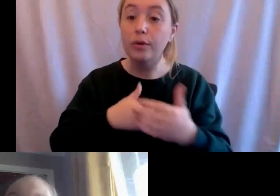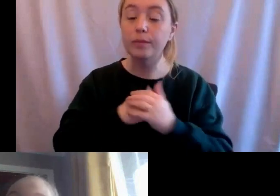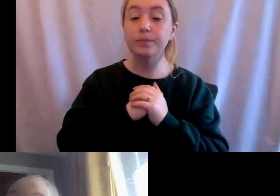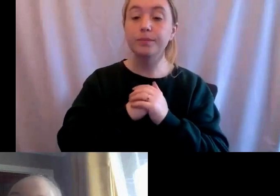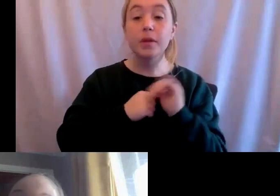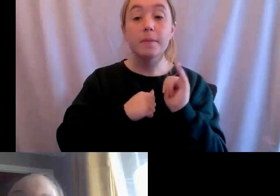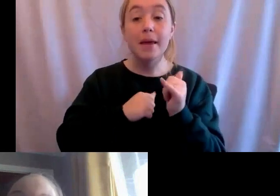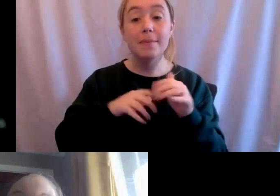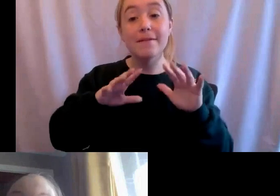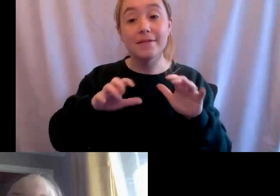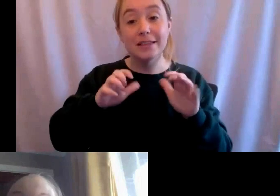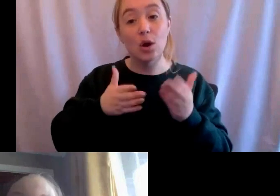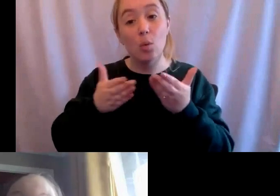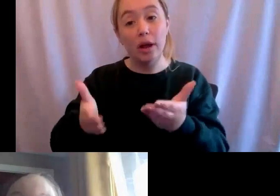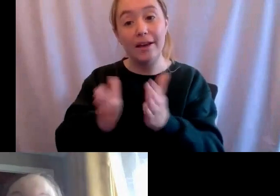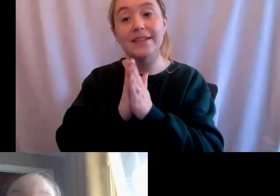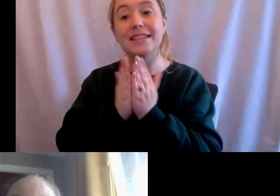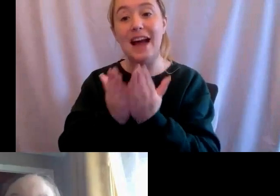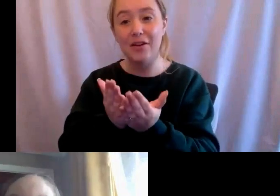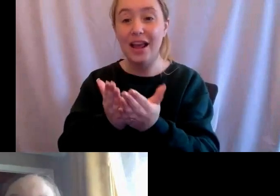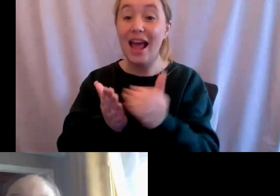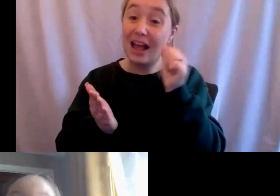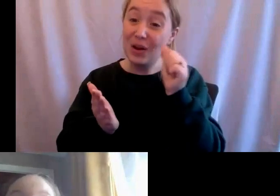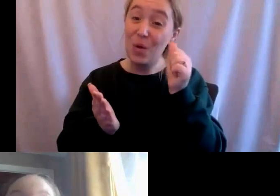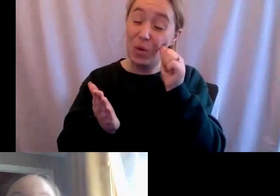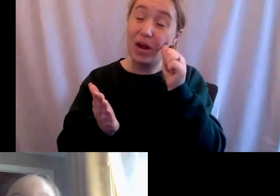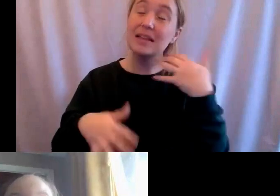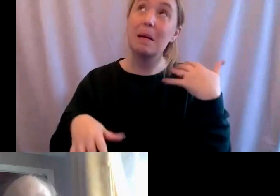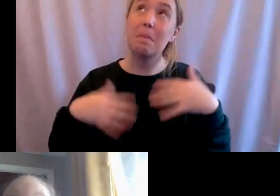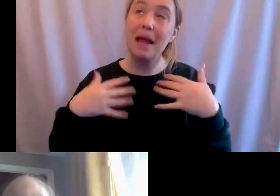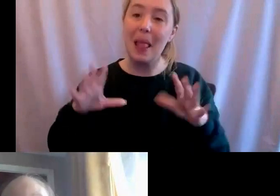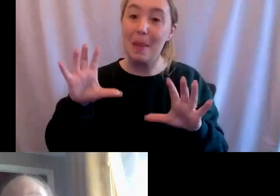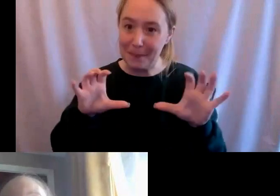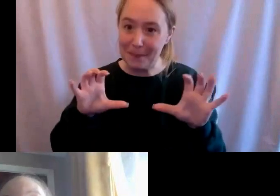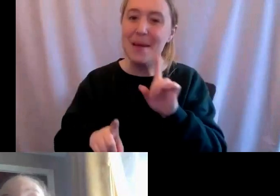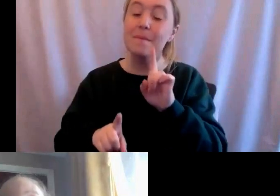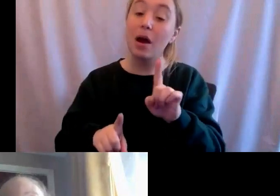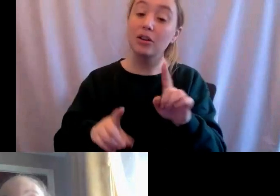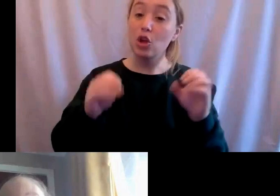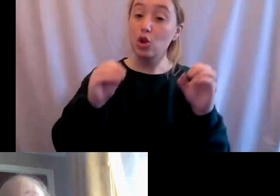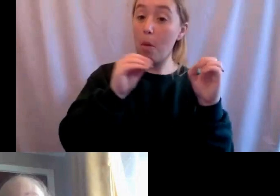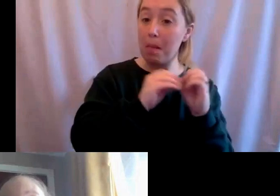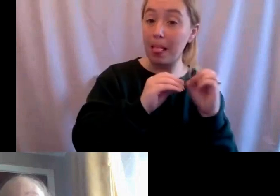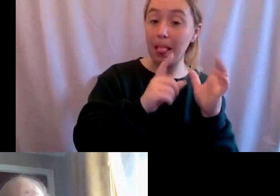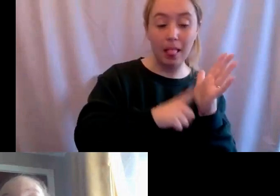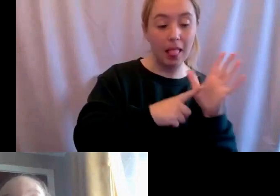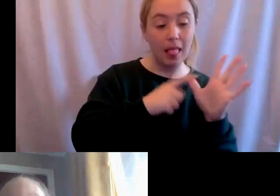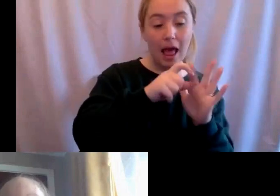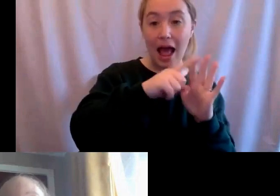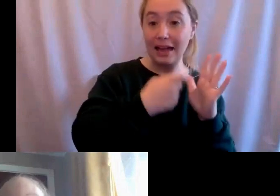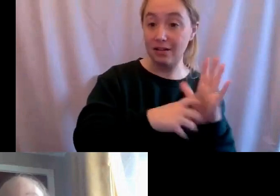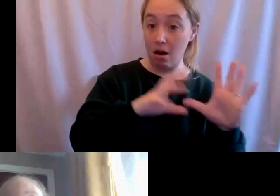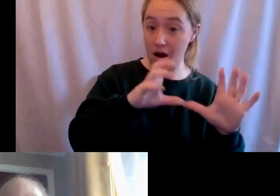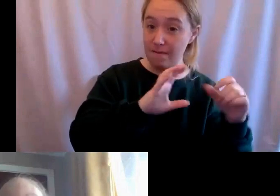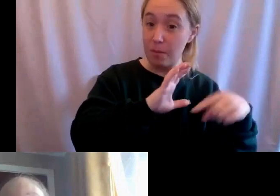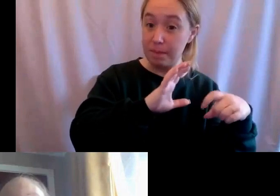complete. Now, we understand that these are a complete pain in the bottom. But your bladder diary and your bowel diary are